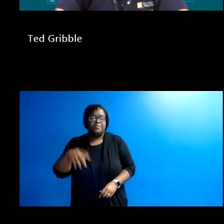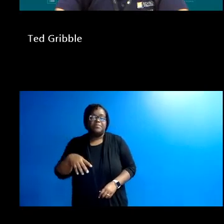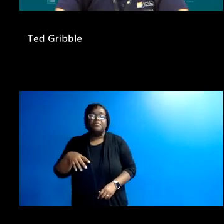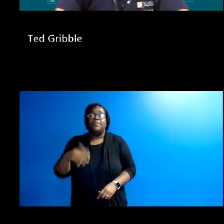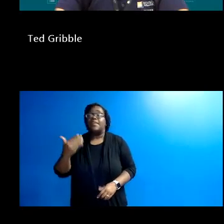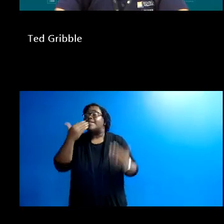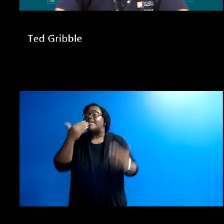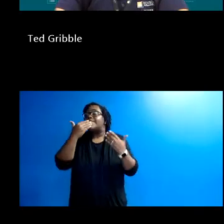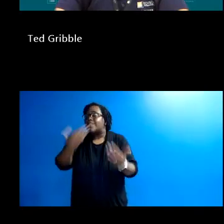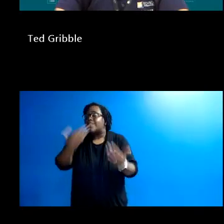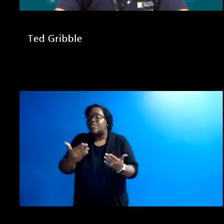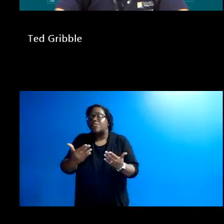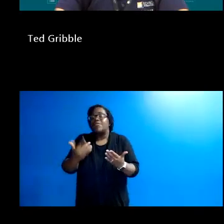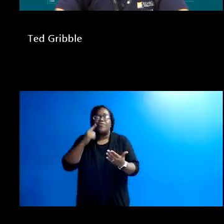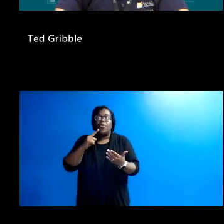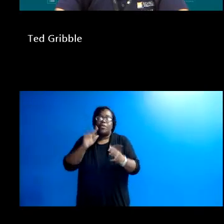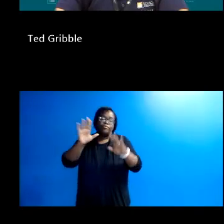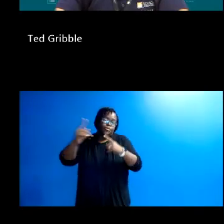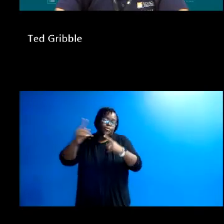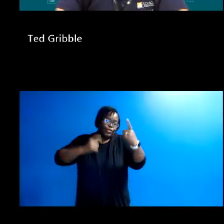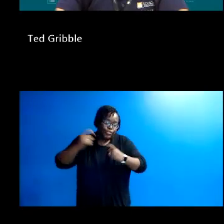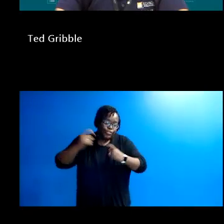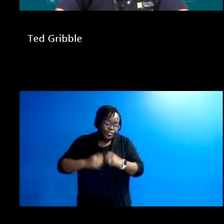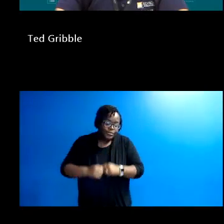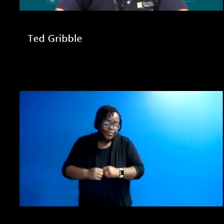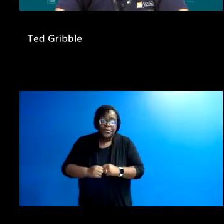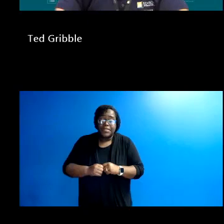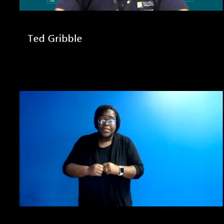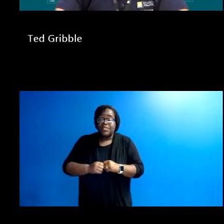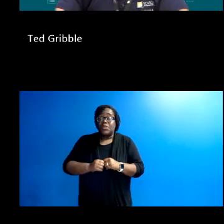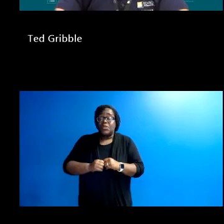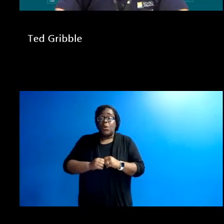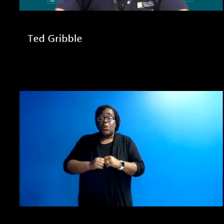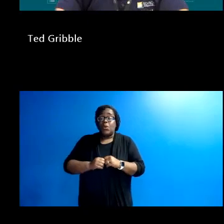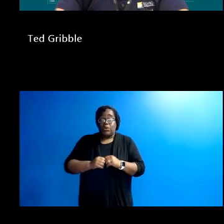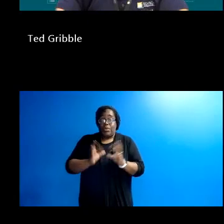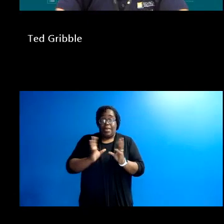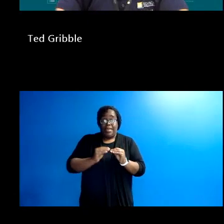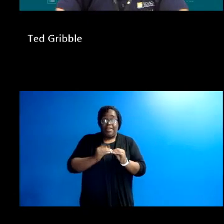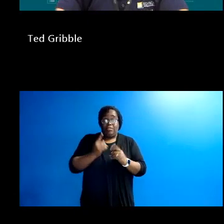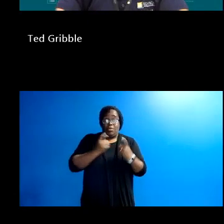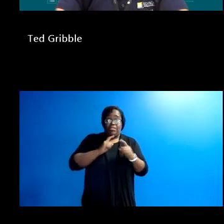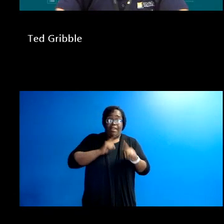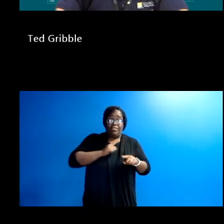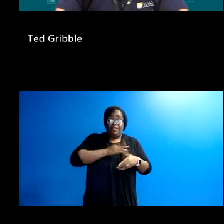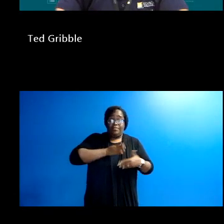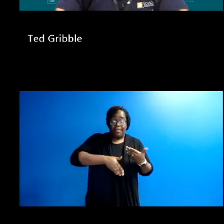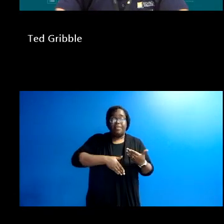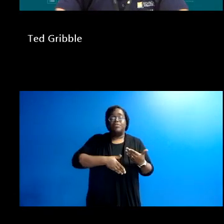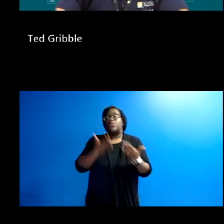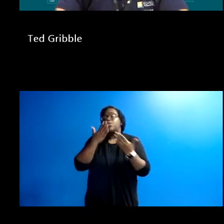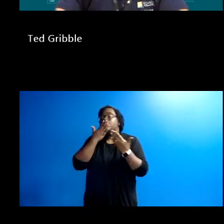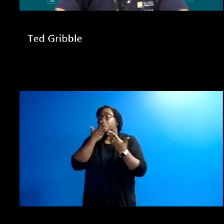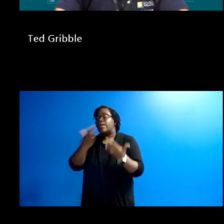all your great questions. This concludes the Q&A portion of our meeting. Thank you all for